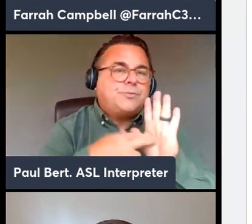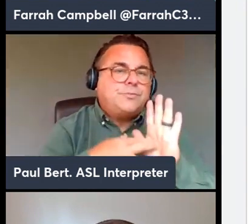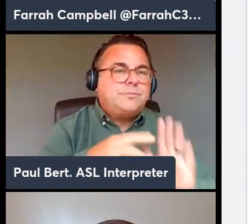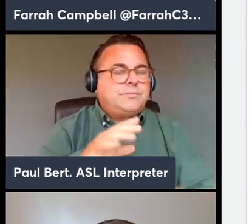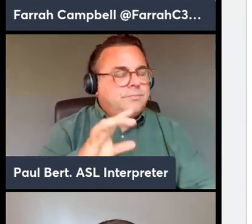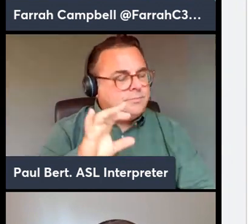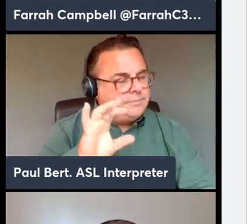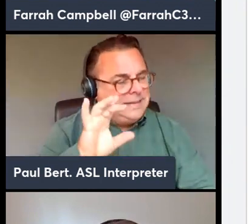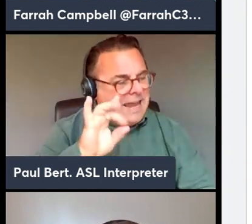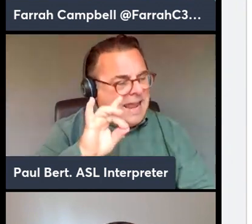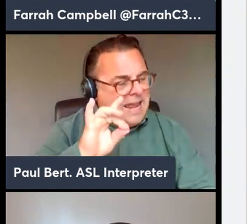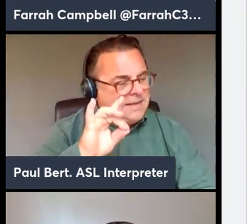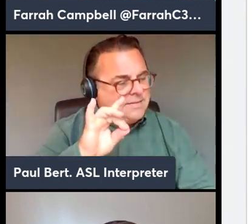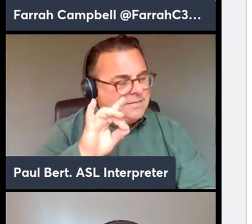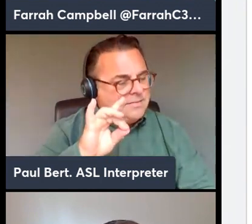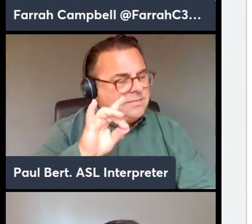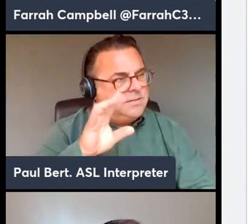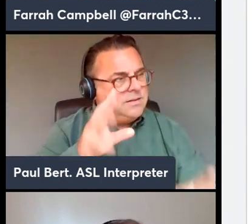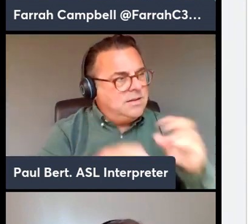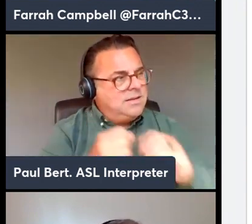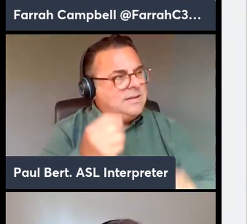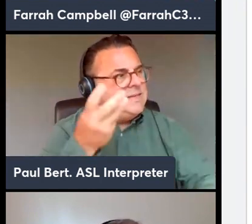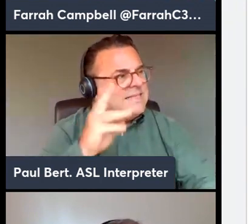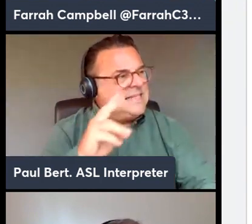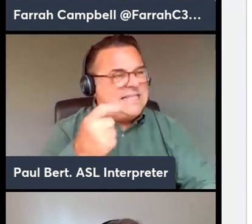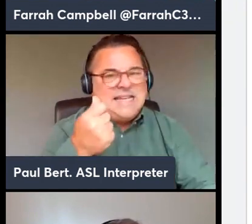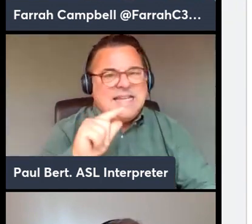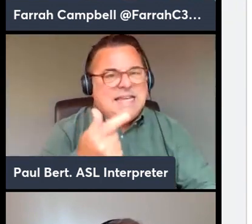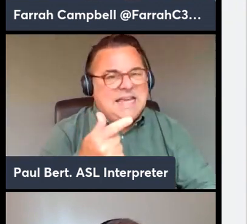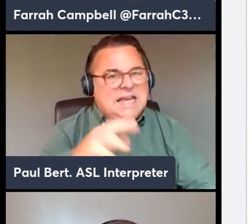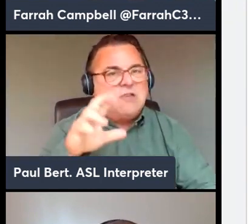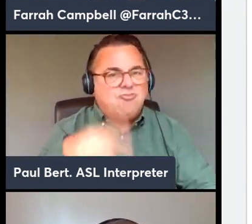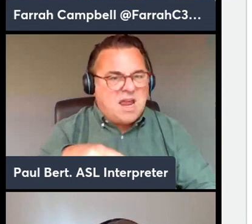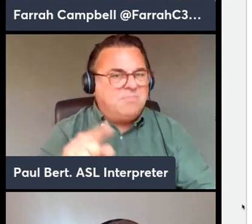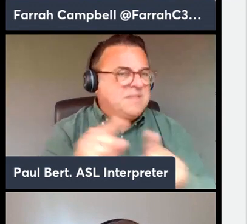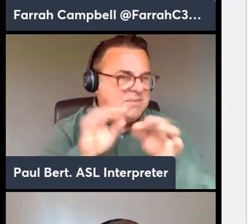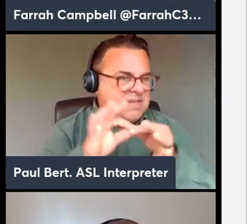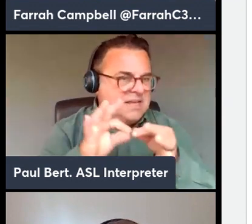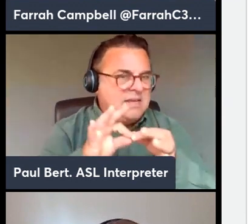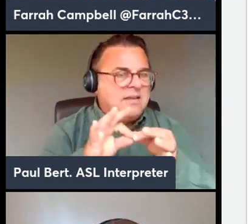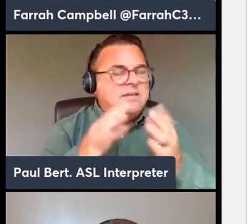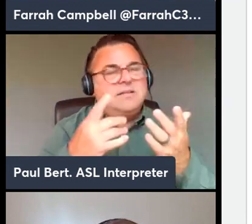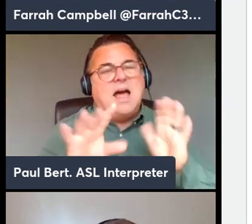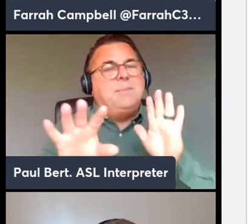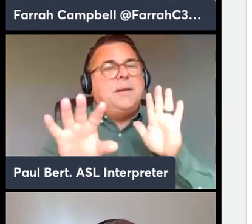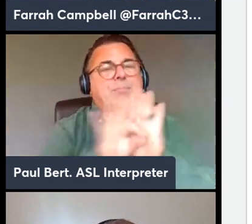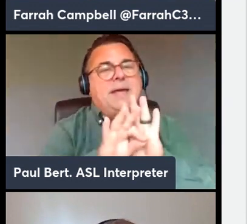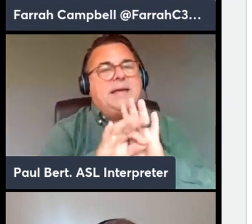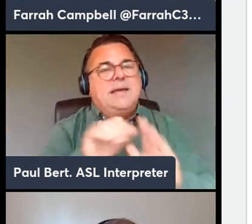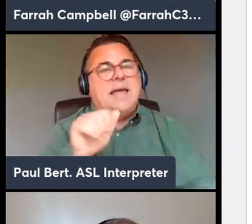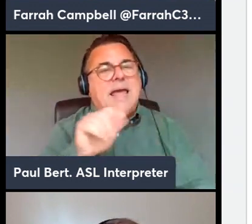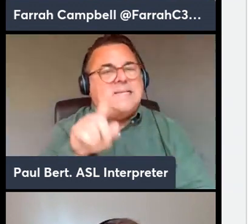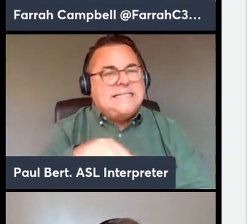eight cores in it. Is 16 gigabytes of RAM. As I said, I'm just going to pick an AZ.